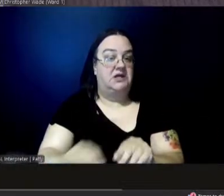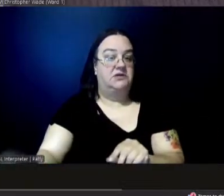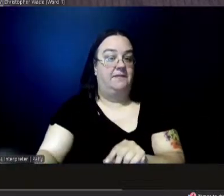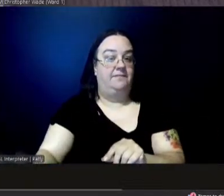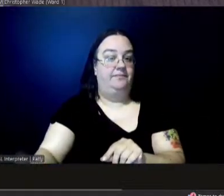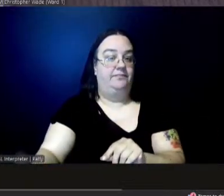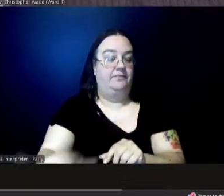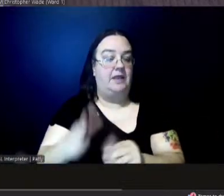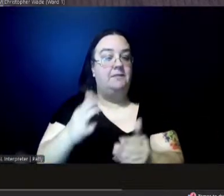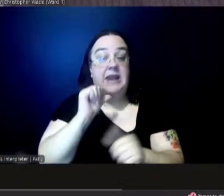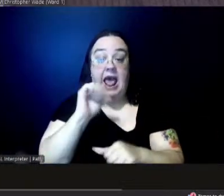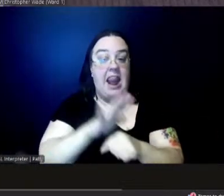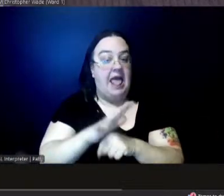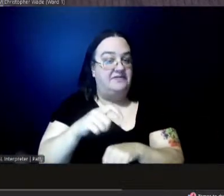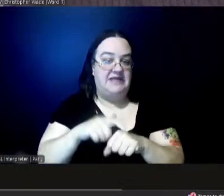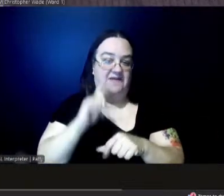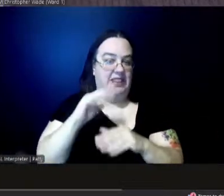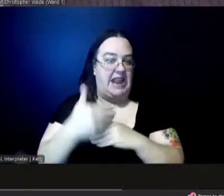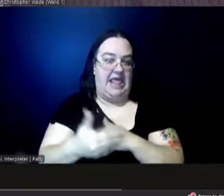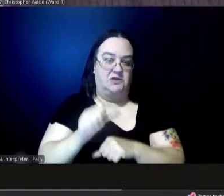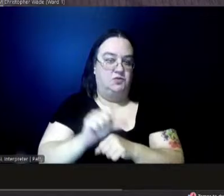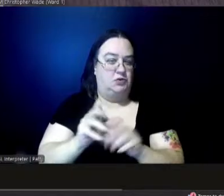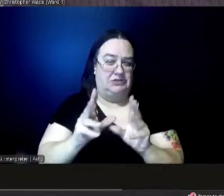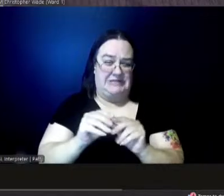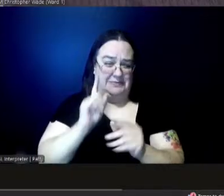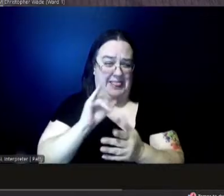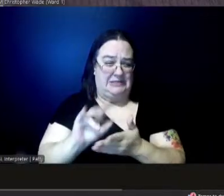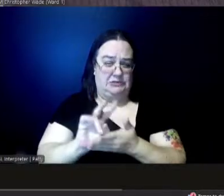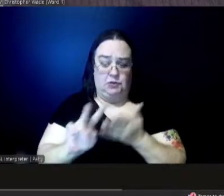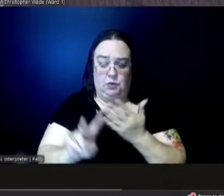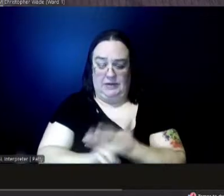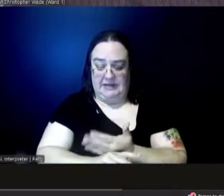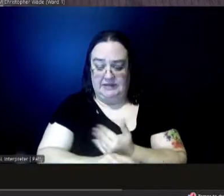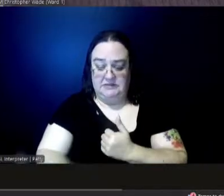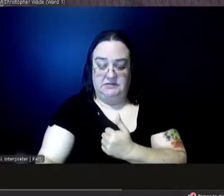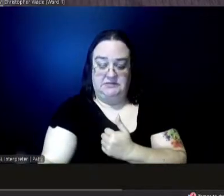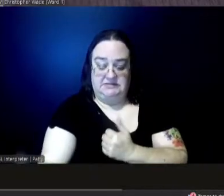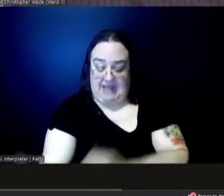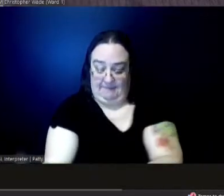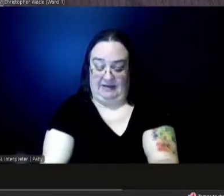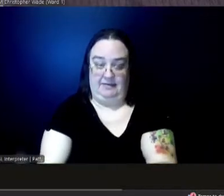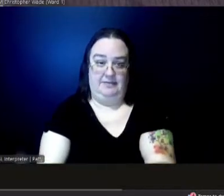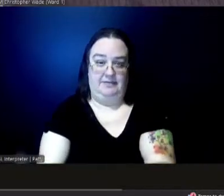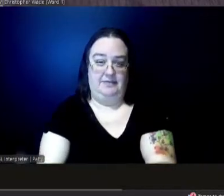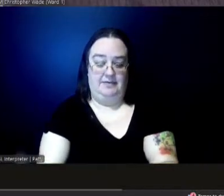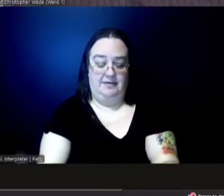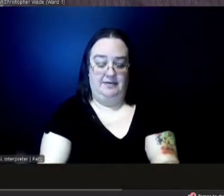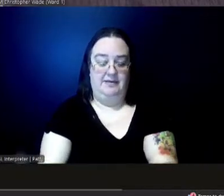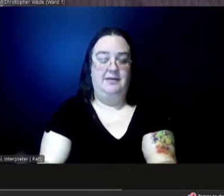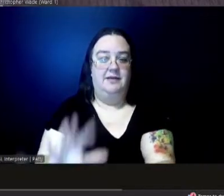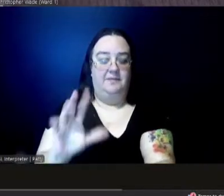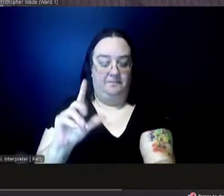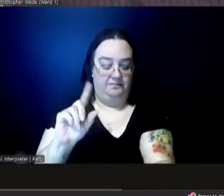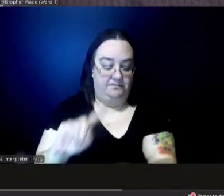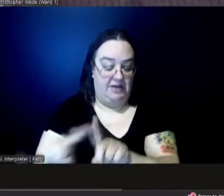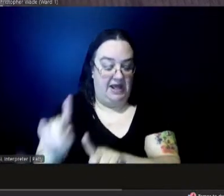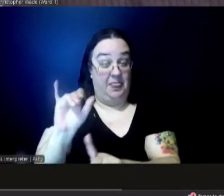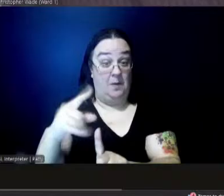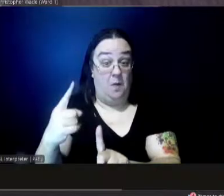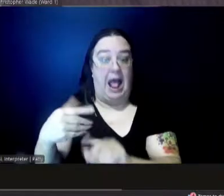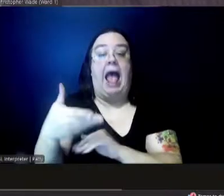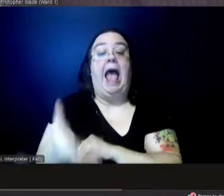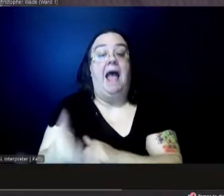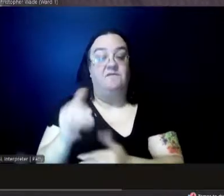to do it at the next work session because it's in 2 weeks. But the one after that. Mr.